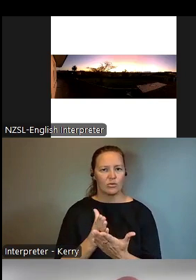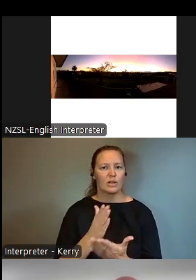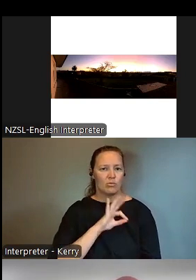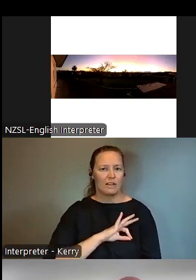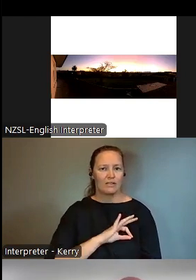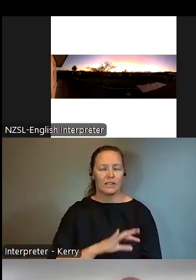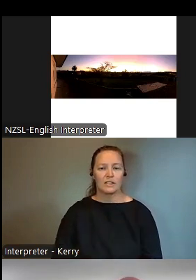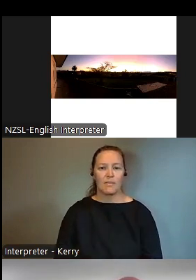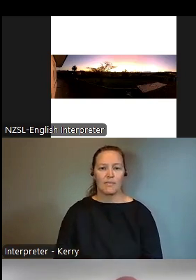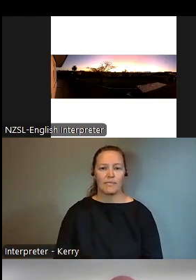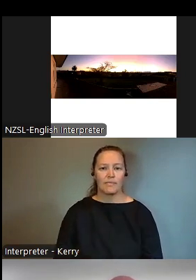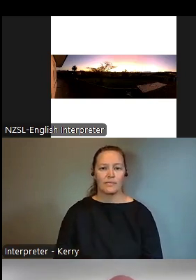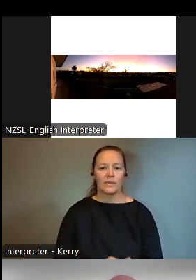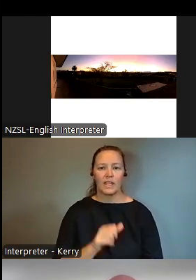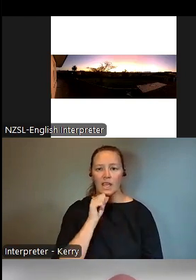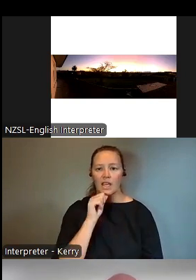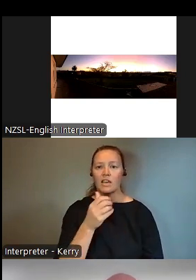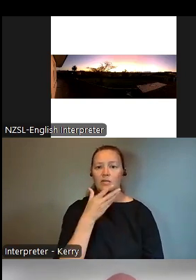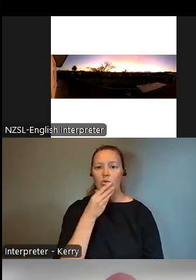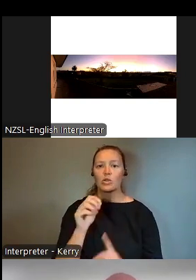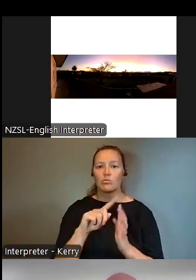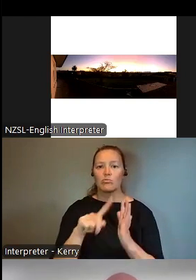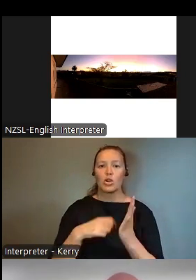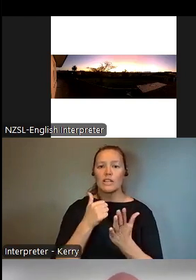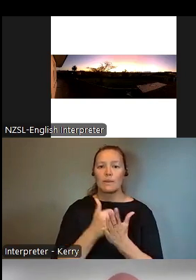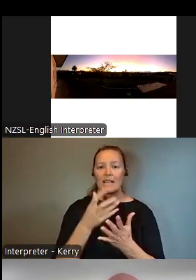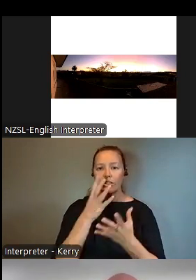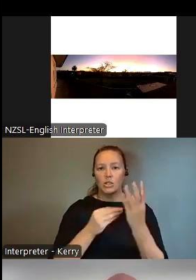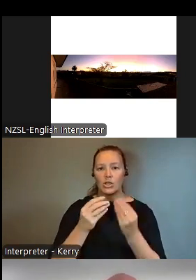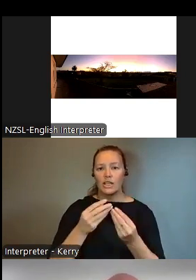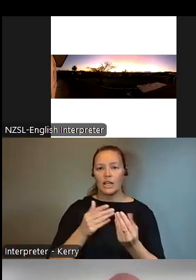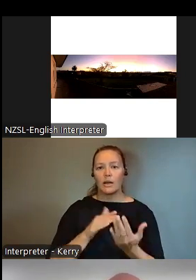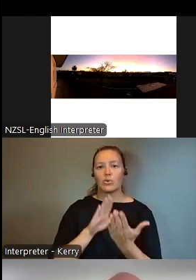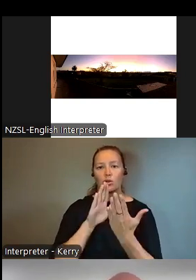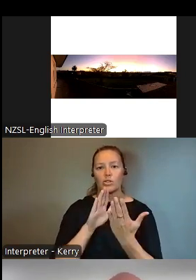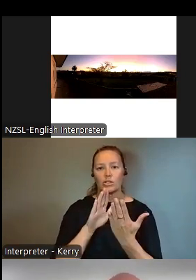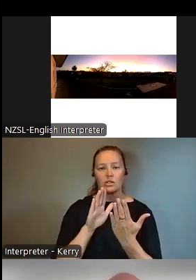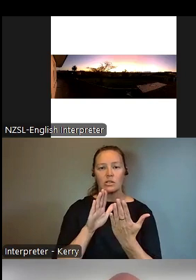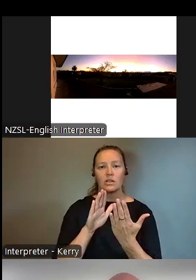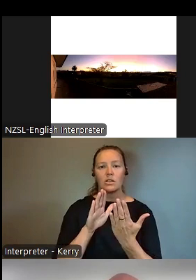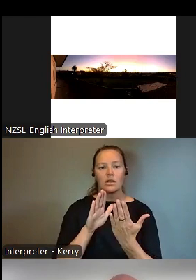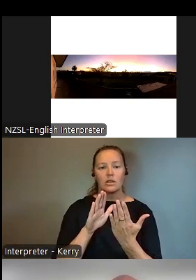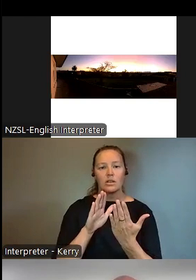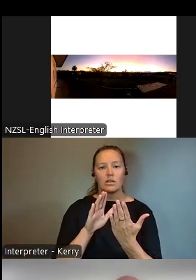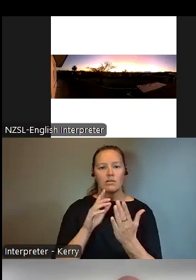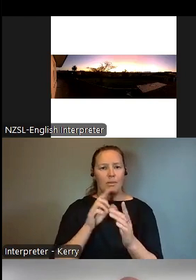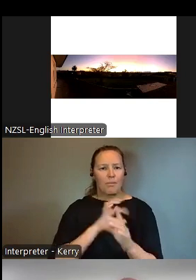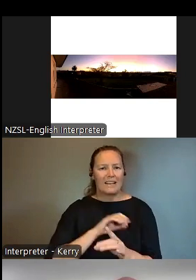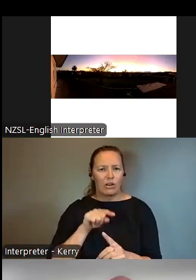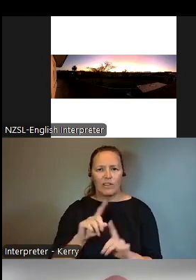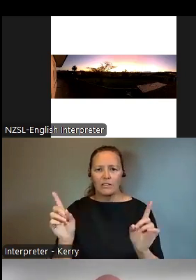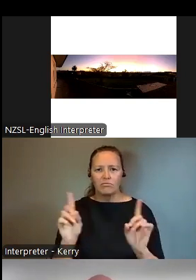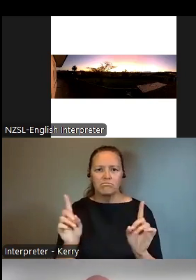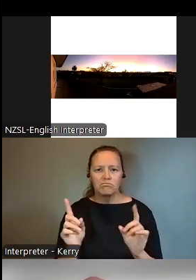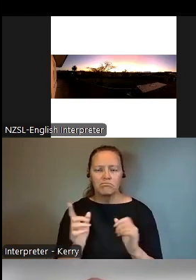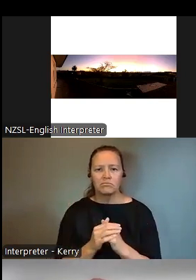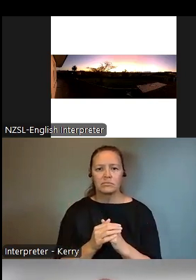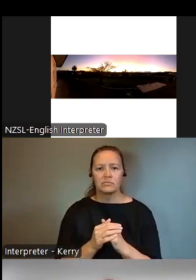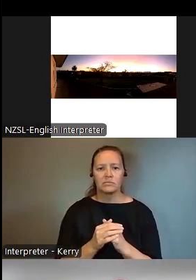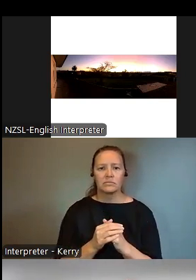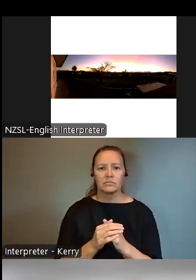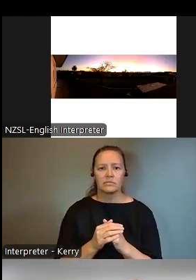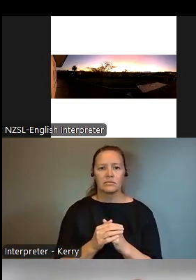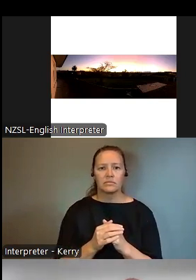a project-based learning approach to curriculum, what is the benefit of that? Is it more engaging